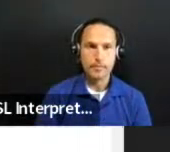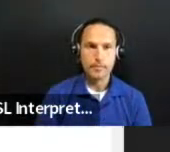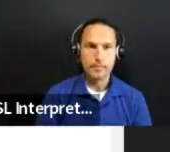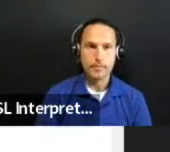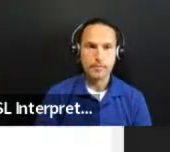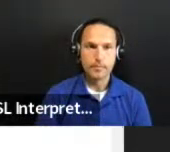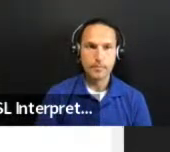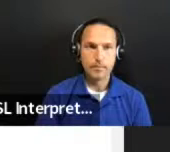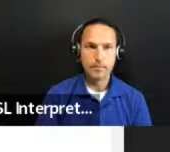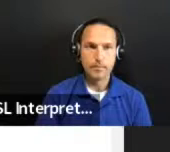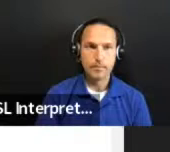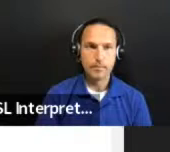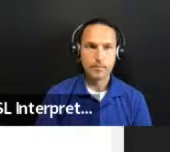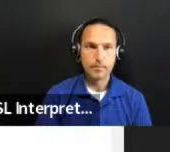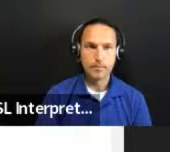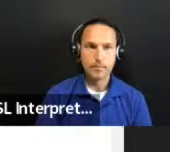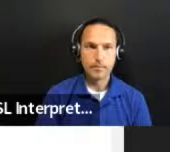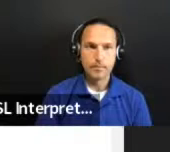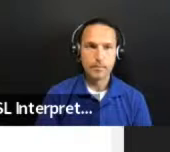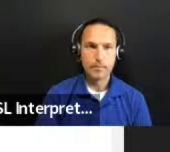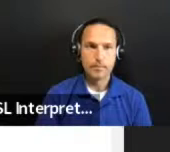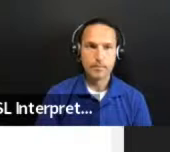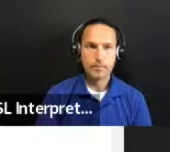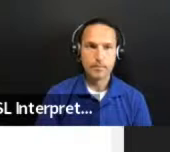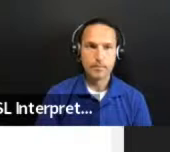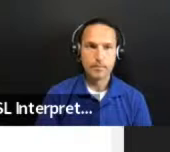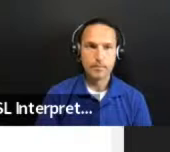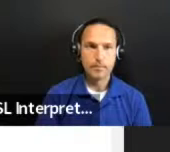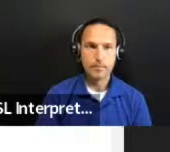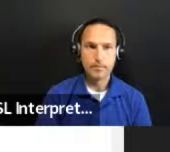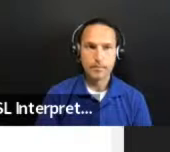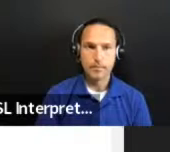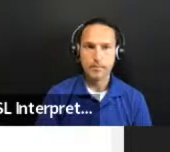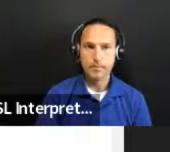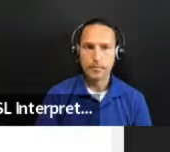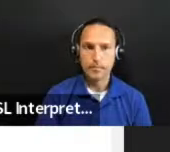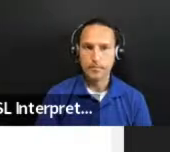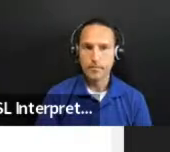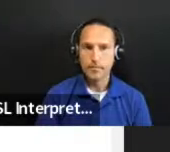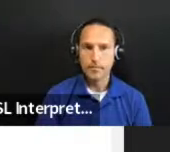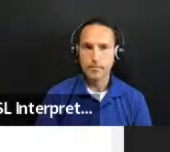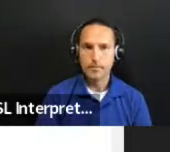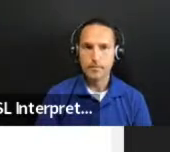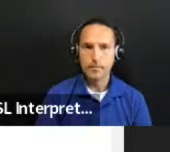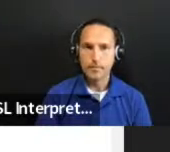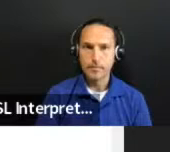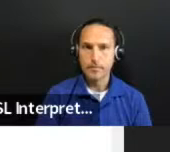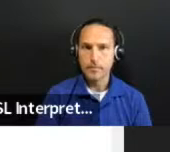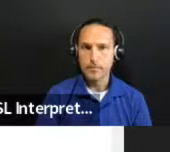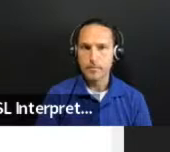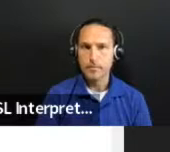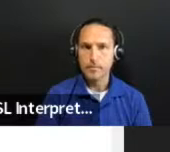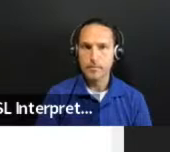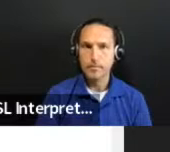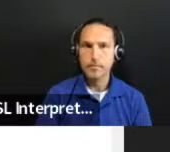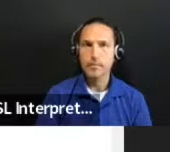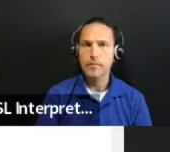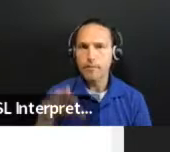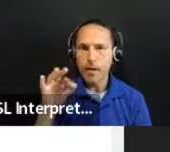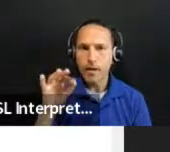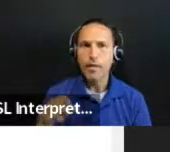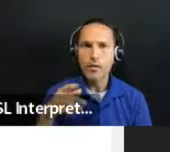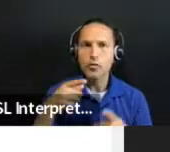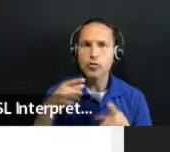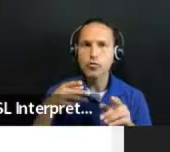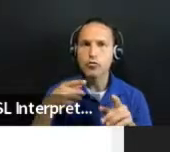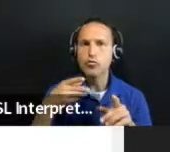has 9 regions, 8 headings, and 23 links. Group start. Find surveyed ramps Okay, by great. street intersection. Heading level 2. Find surveyed ramps by street intersection.